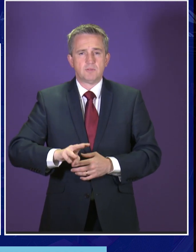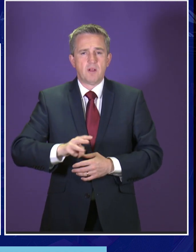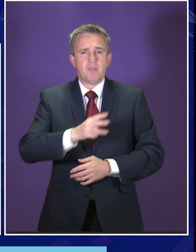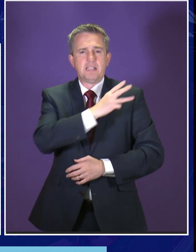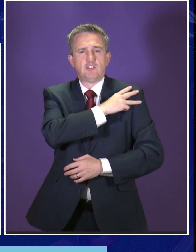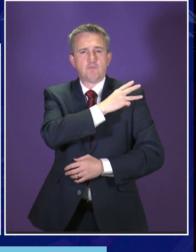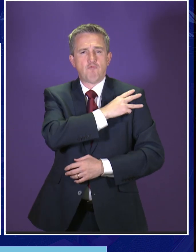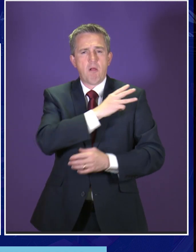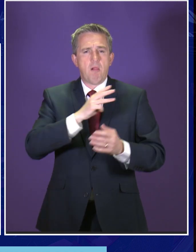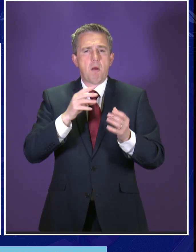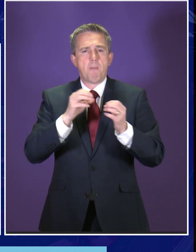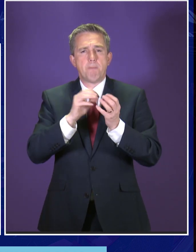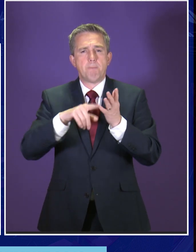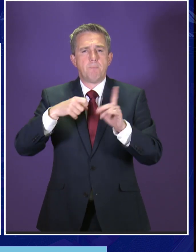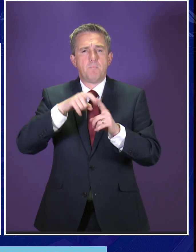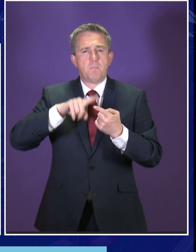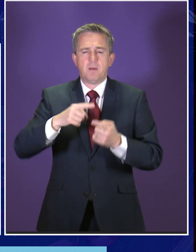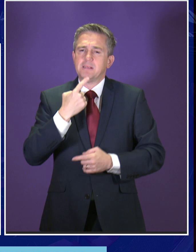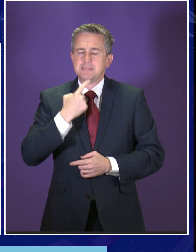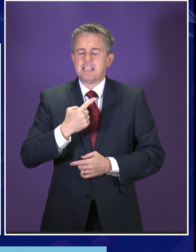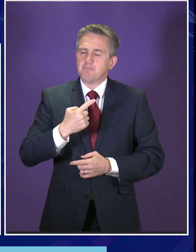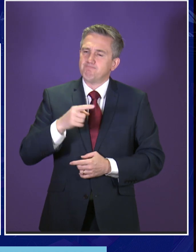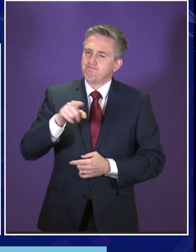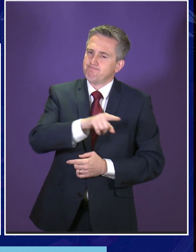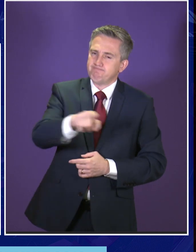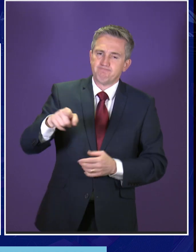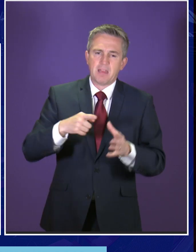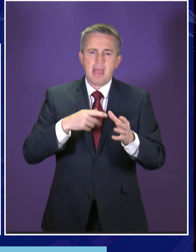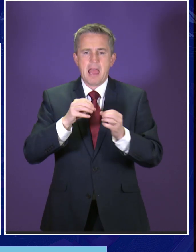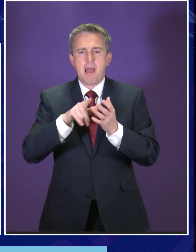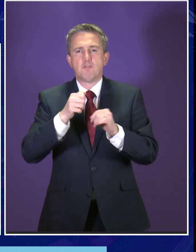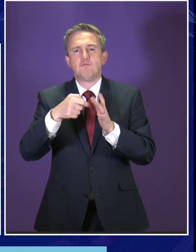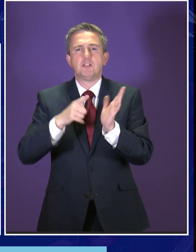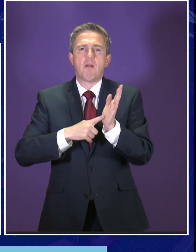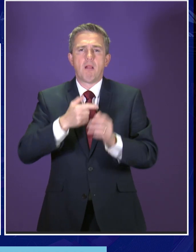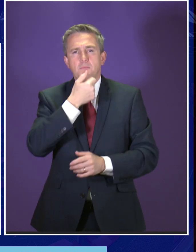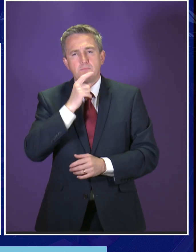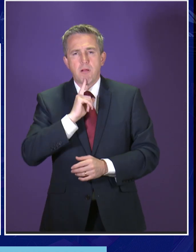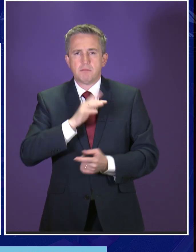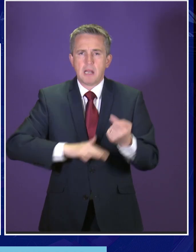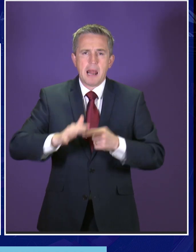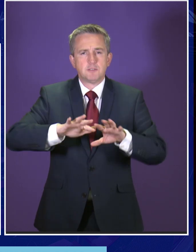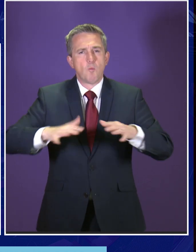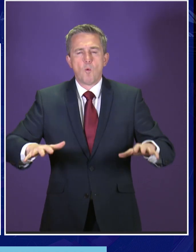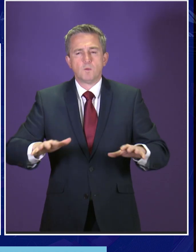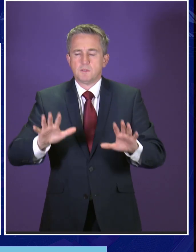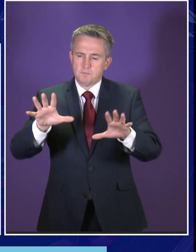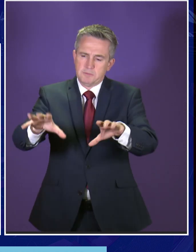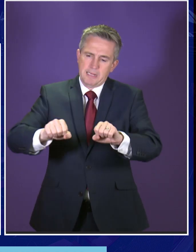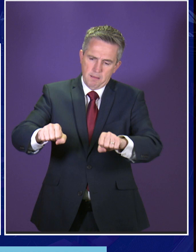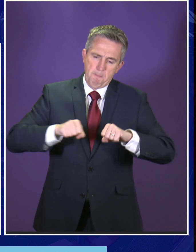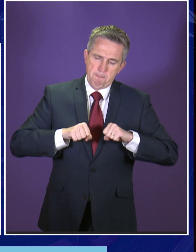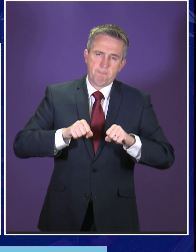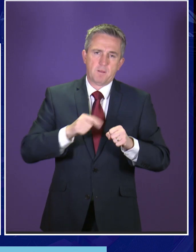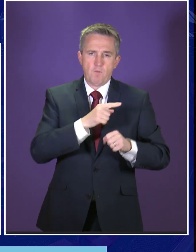General Sir Richard Bourke, hence proclaiming that Aboriginal people and their continual occupancy of the lands and waters did not exist. There were